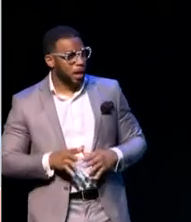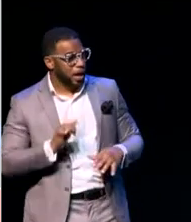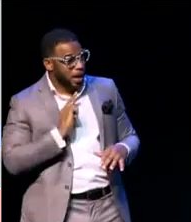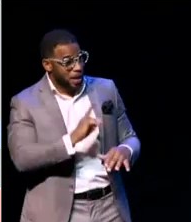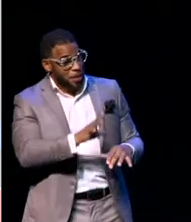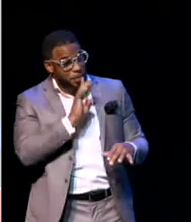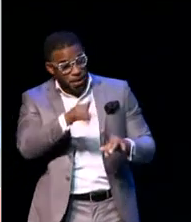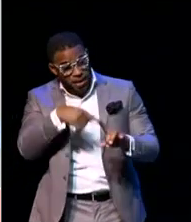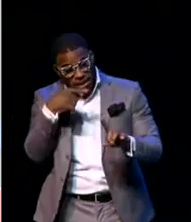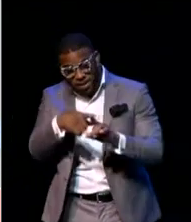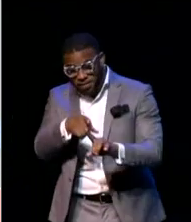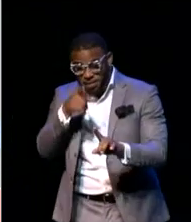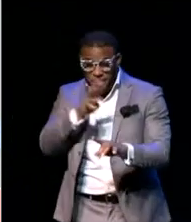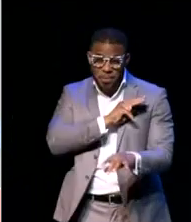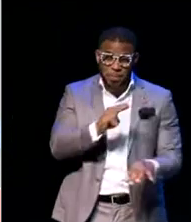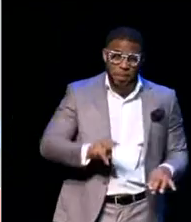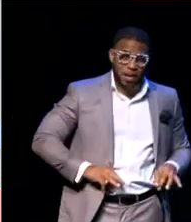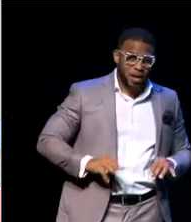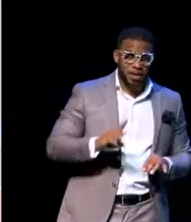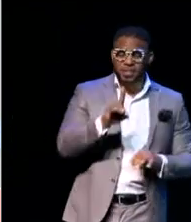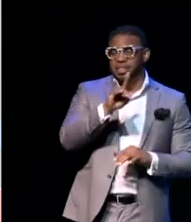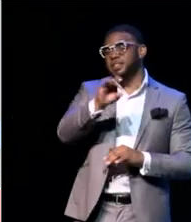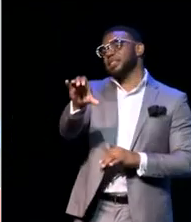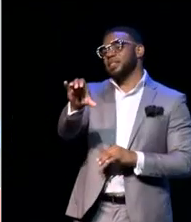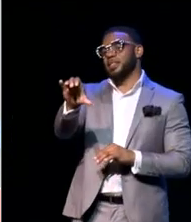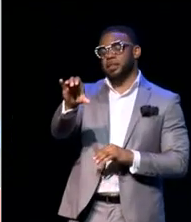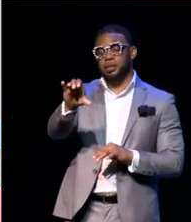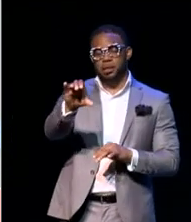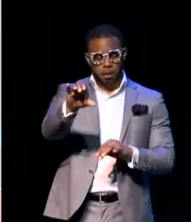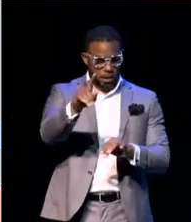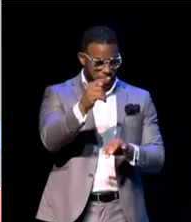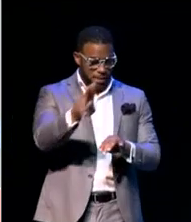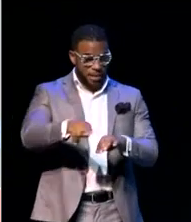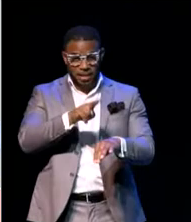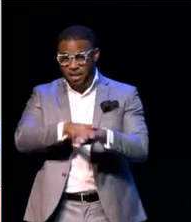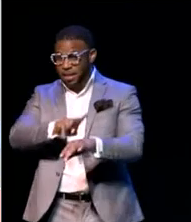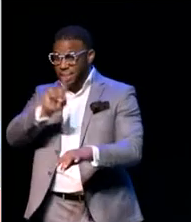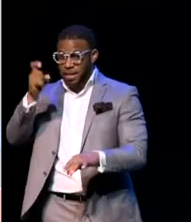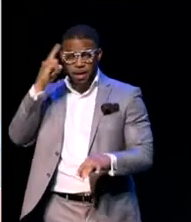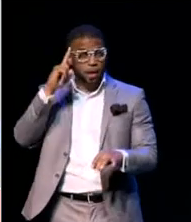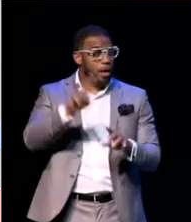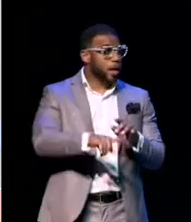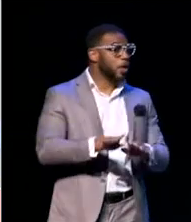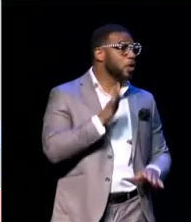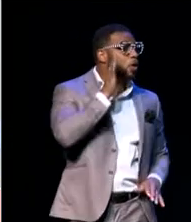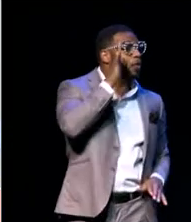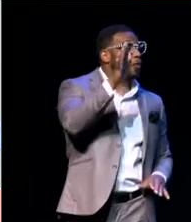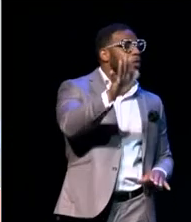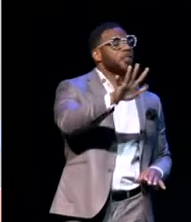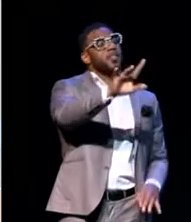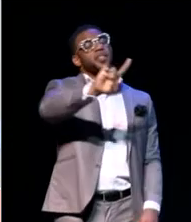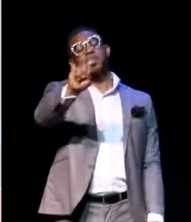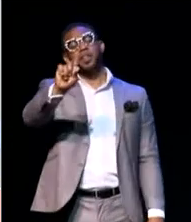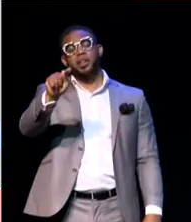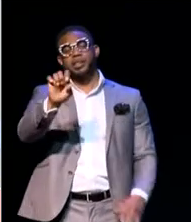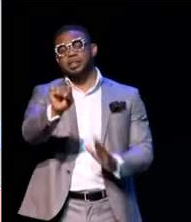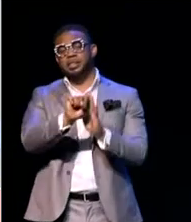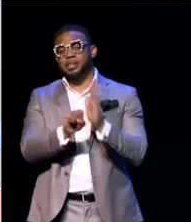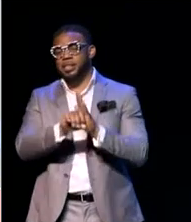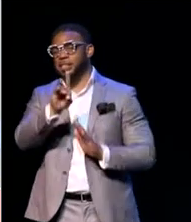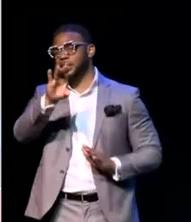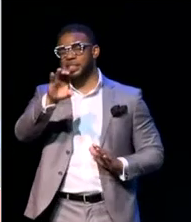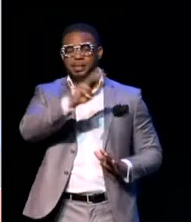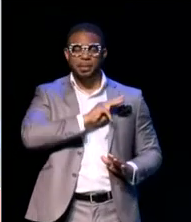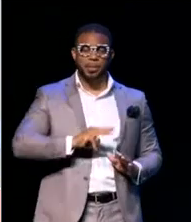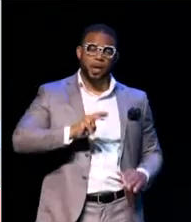I'm speaking of the mayor of the District of Columbia, the nation's capital, and the future 51st state,